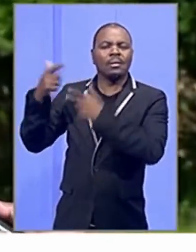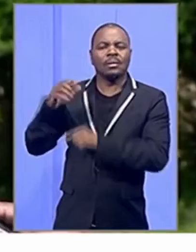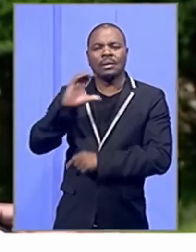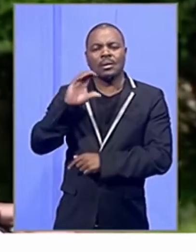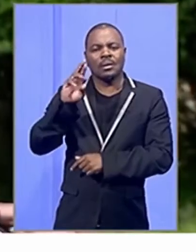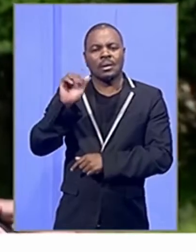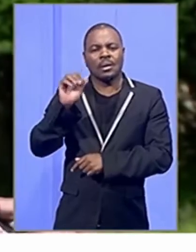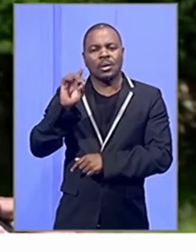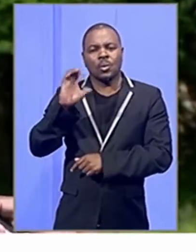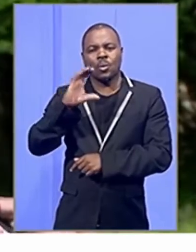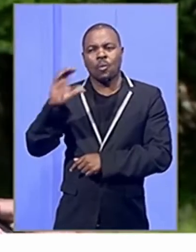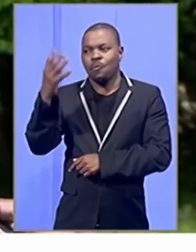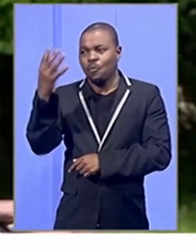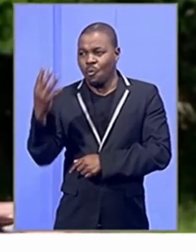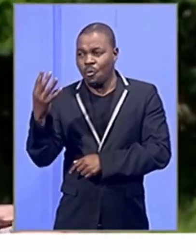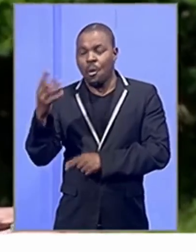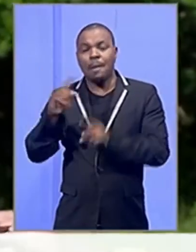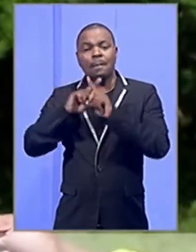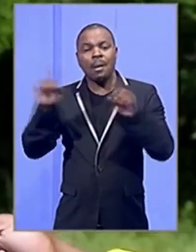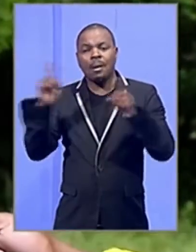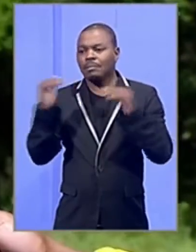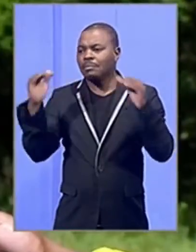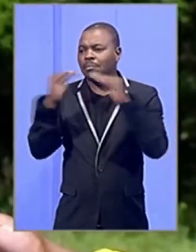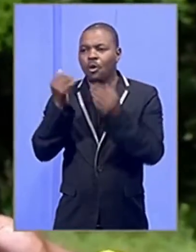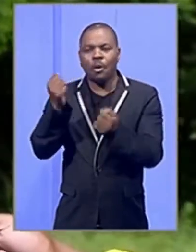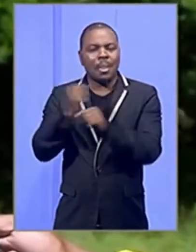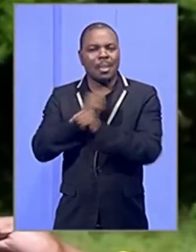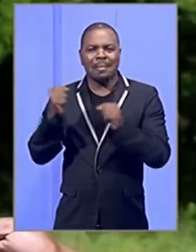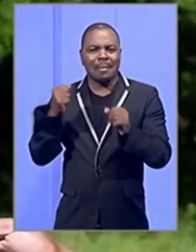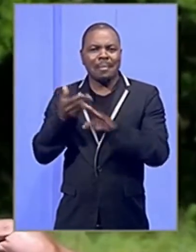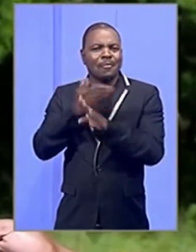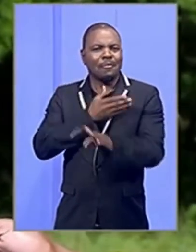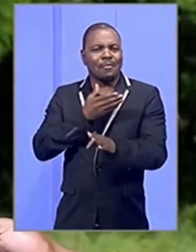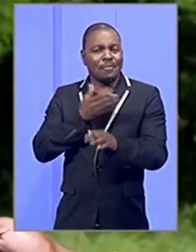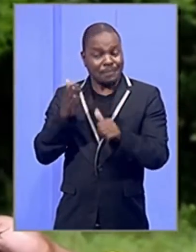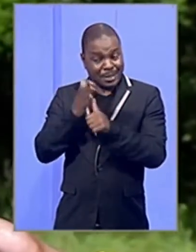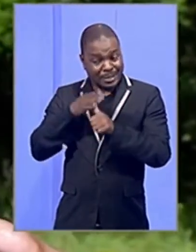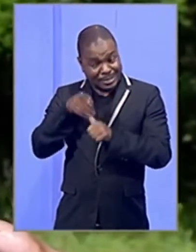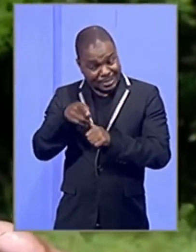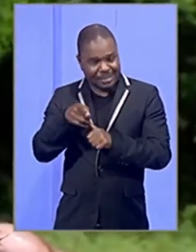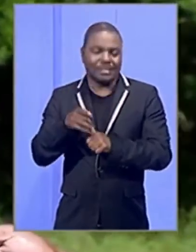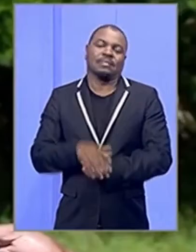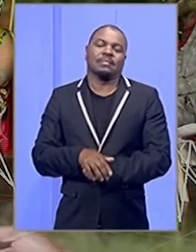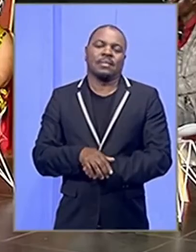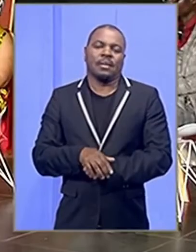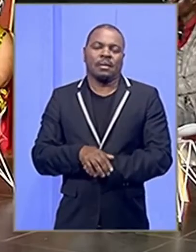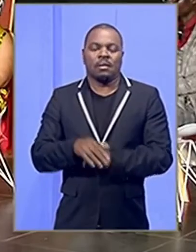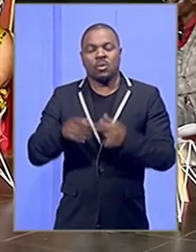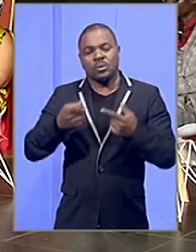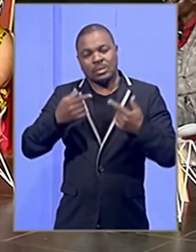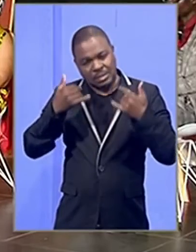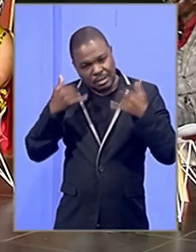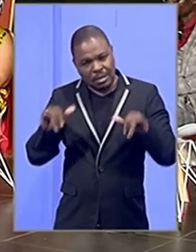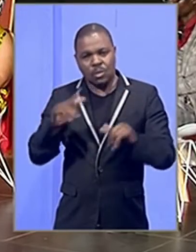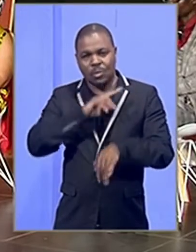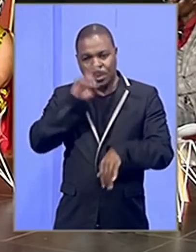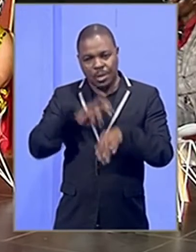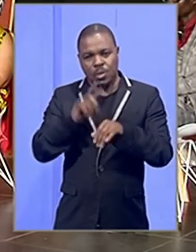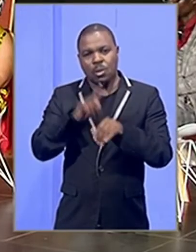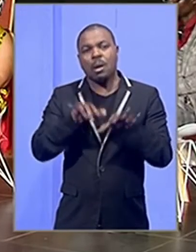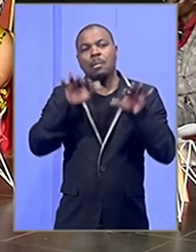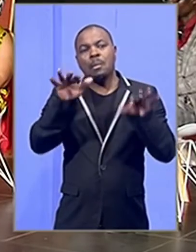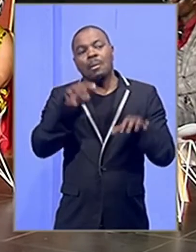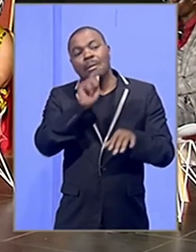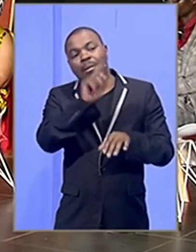hasn't even been justice yet for the Kredok 4. So, and I think that is the starting point where we still need to see